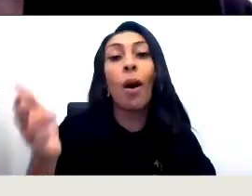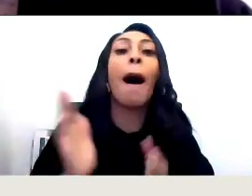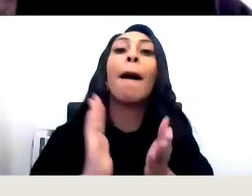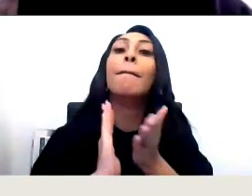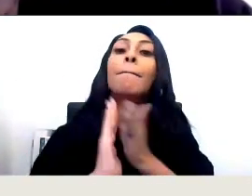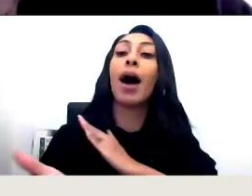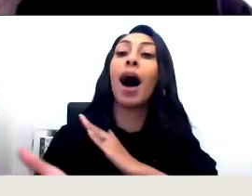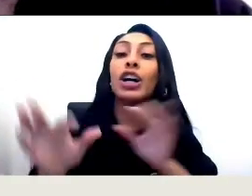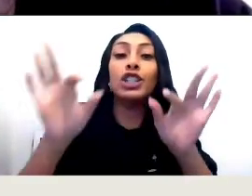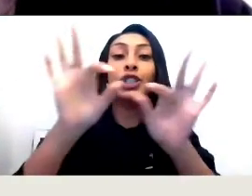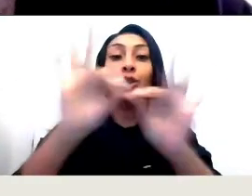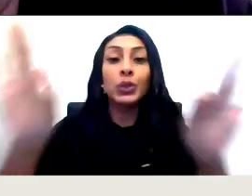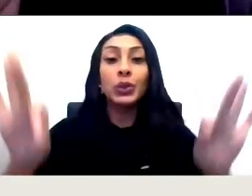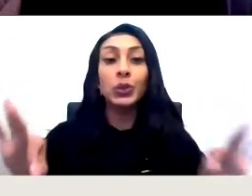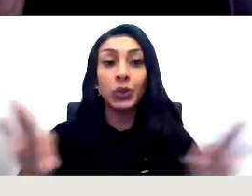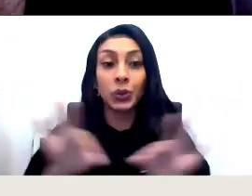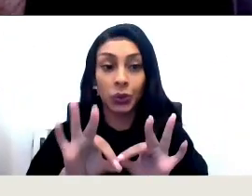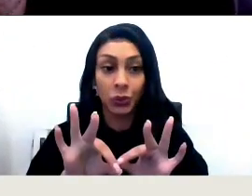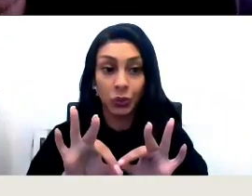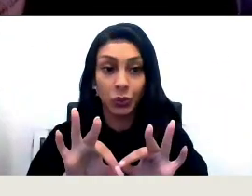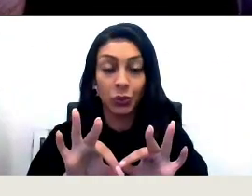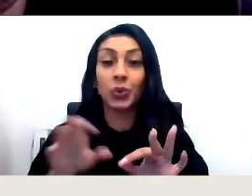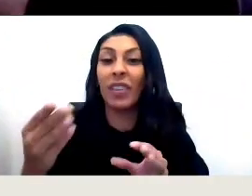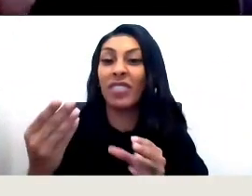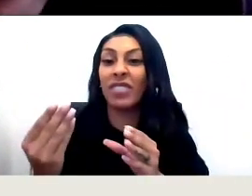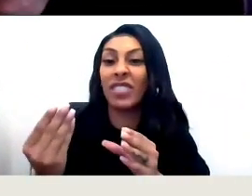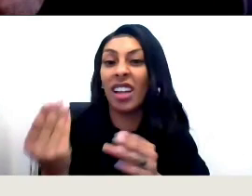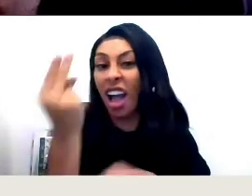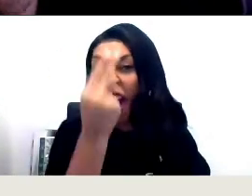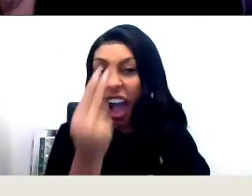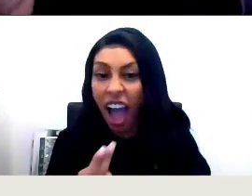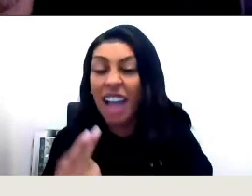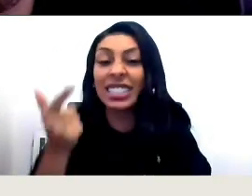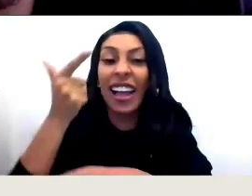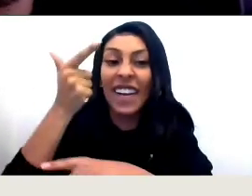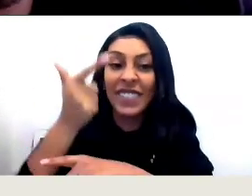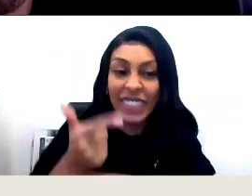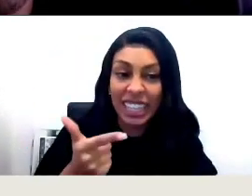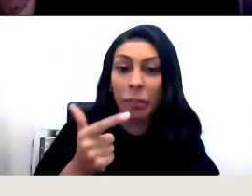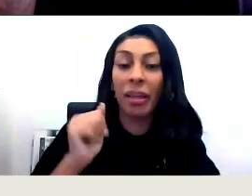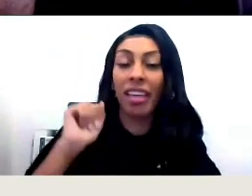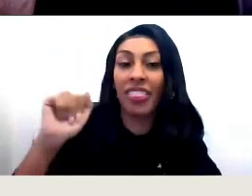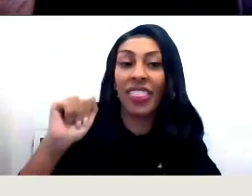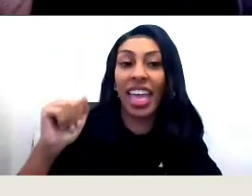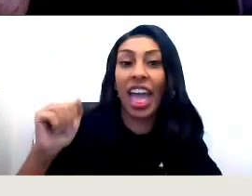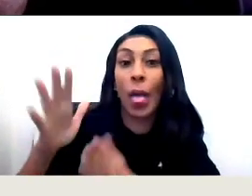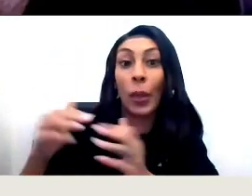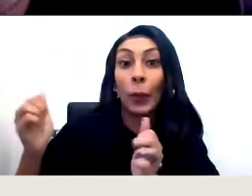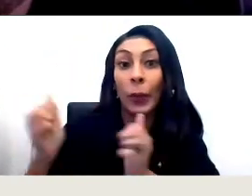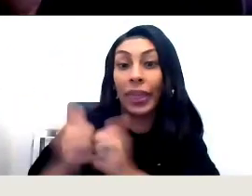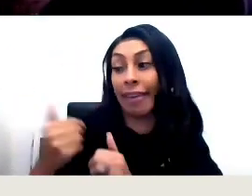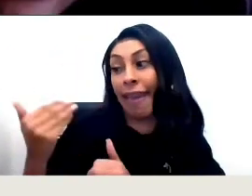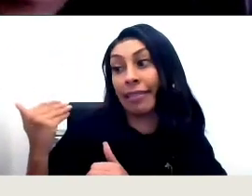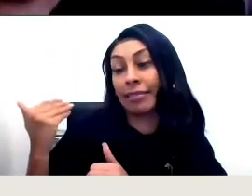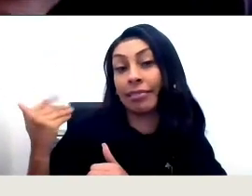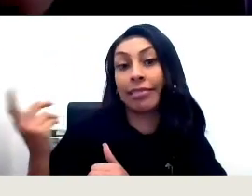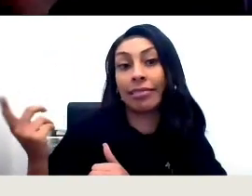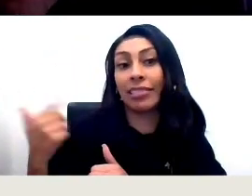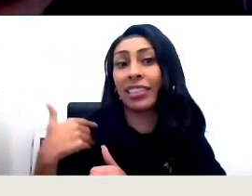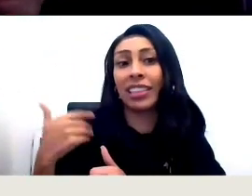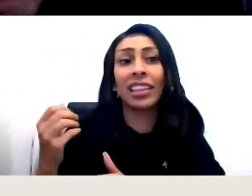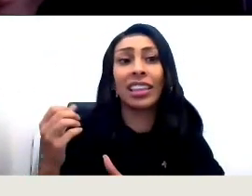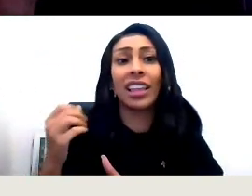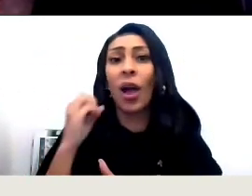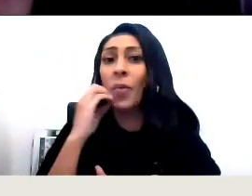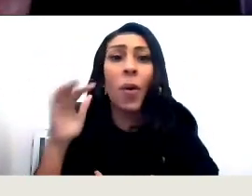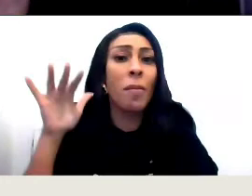studio because I've got younger choreographers working. They're filming the material over the weekend, and I won't be there when